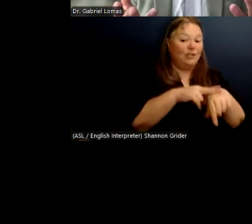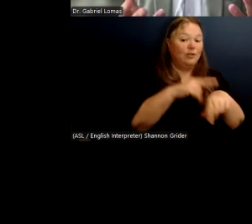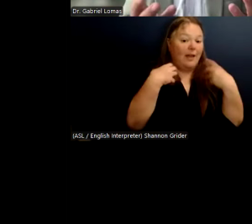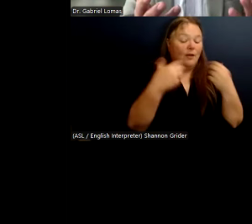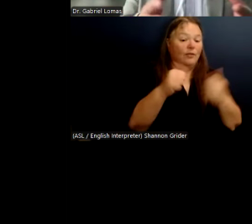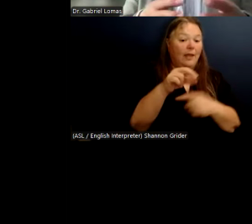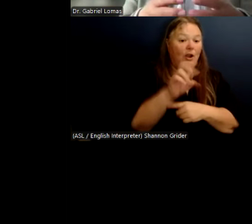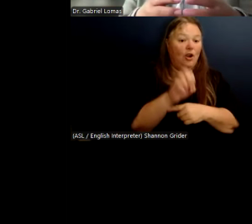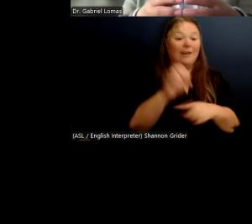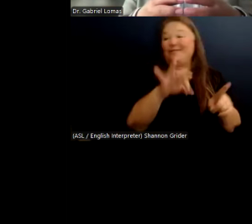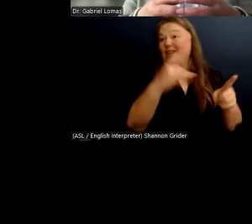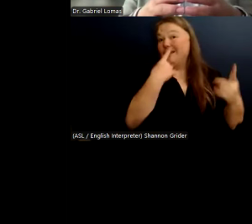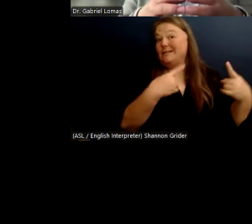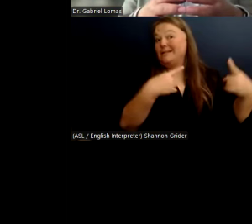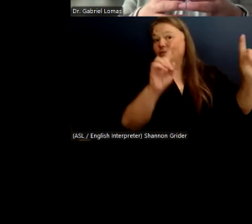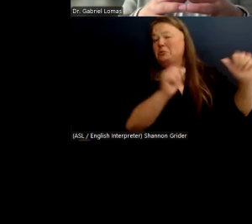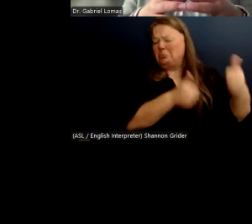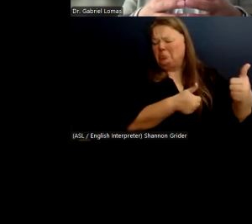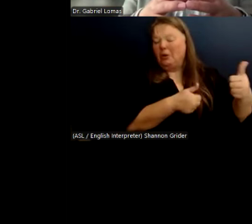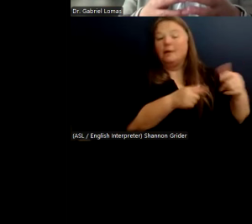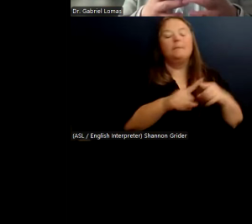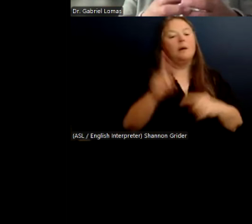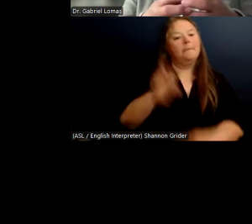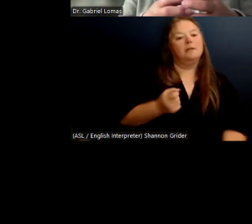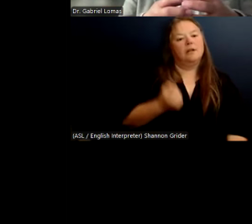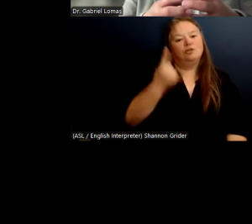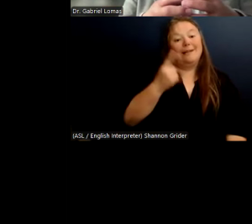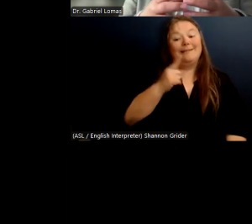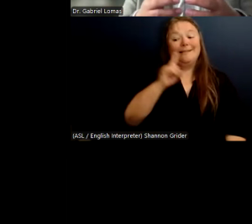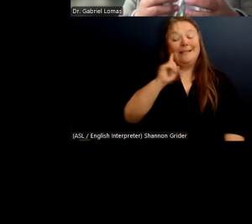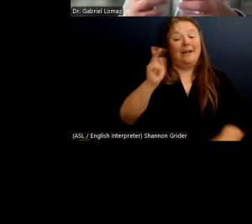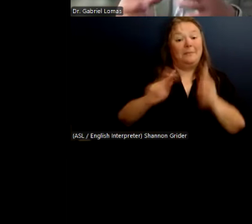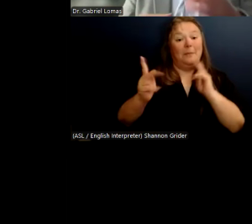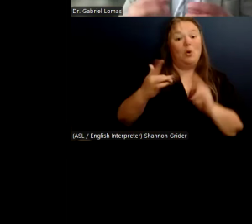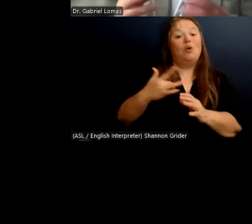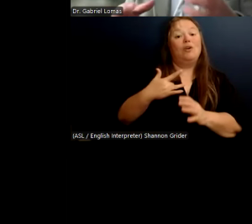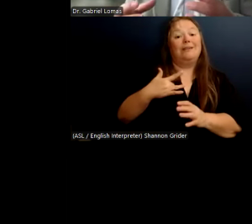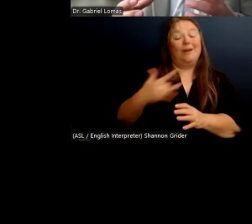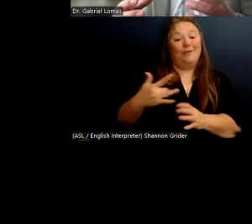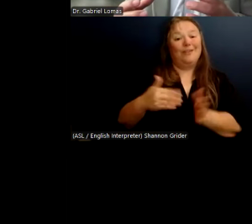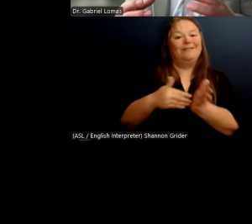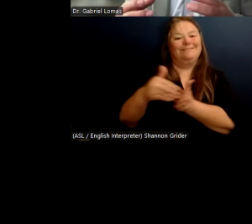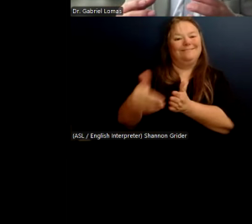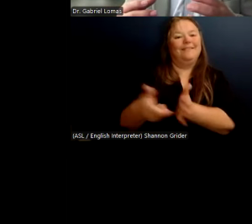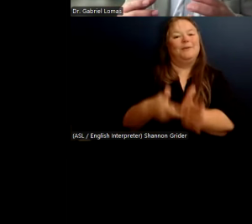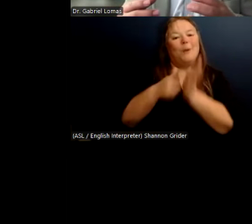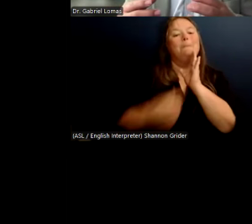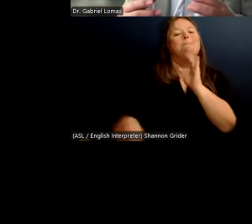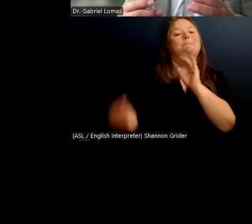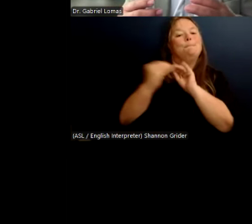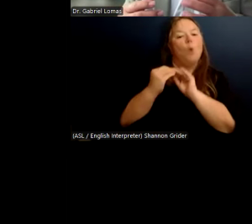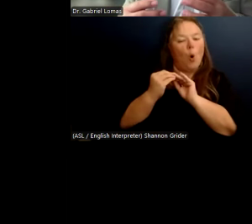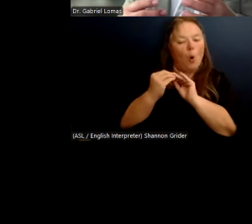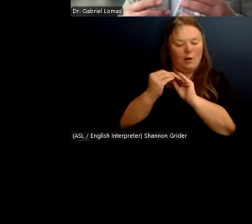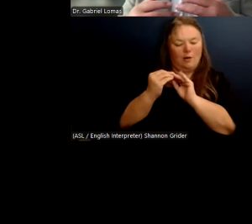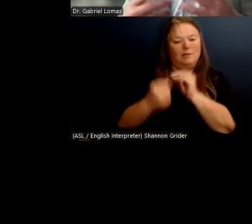works the best, and that's fine. But we need to also understand that deaf people will often require a lot more supports when they're in